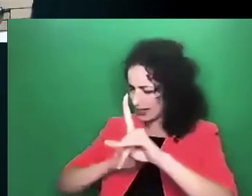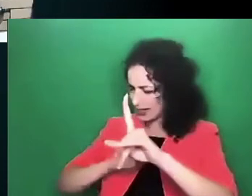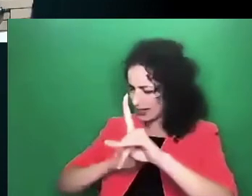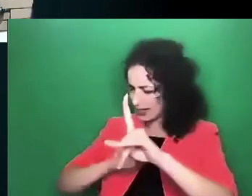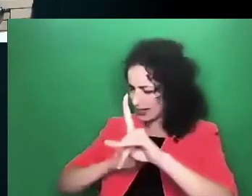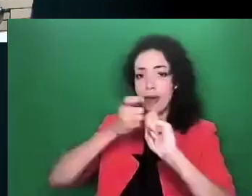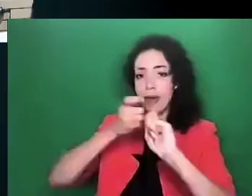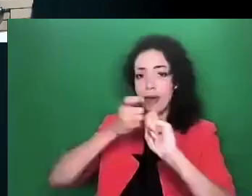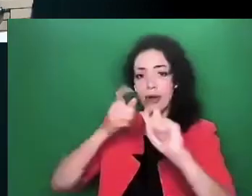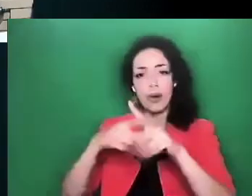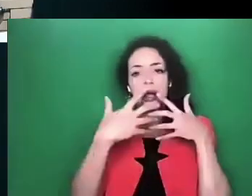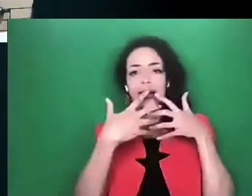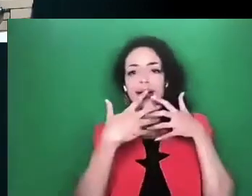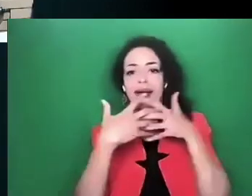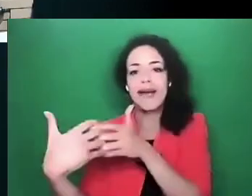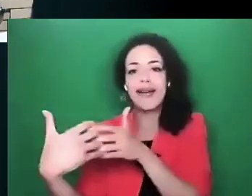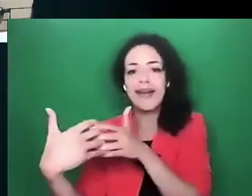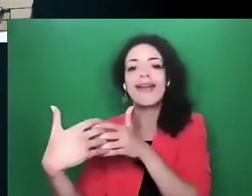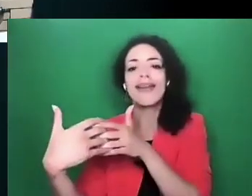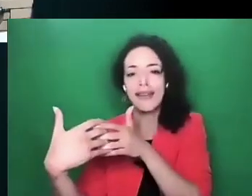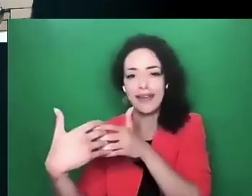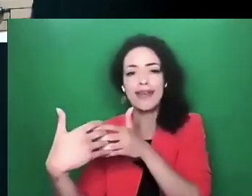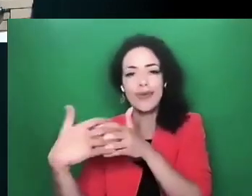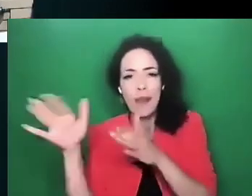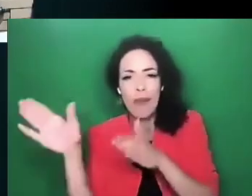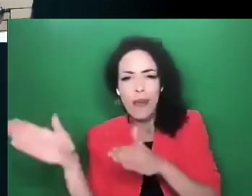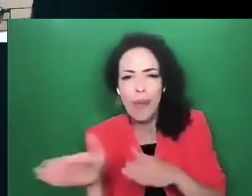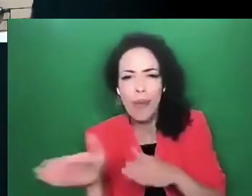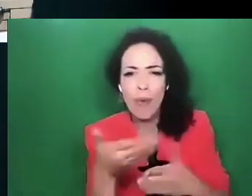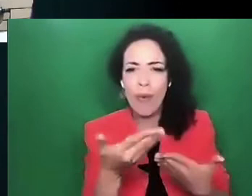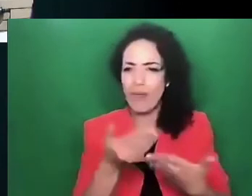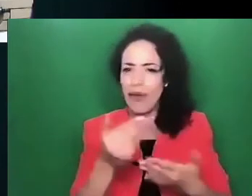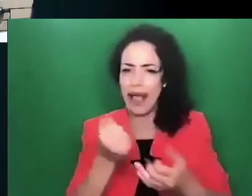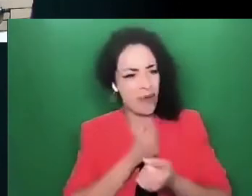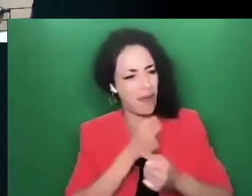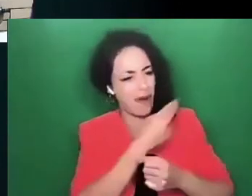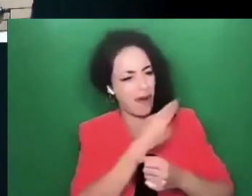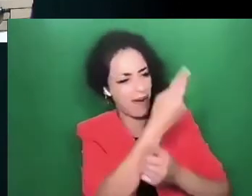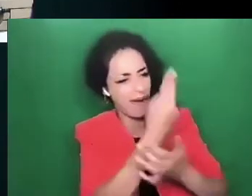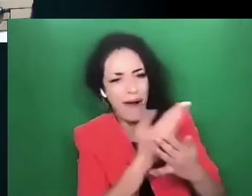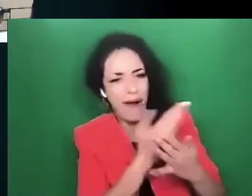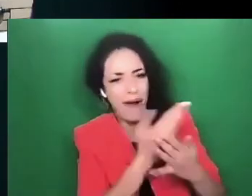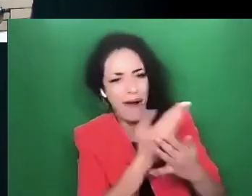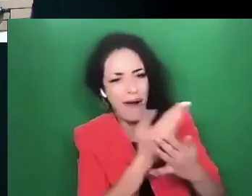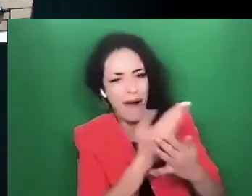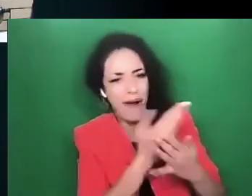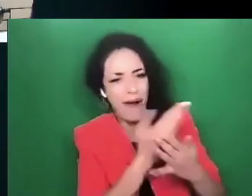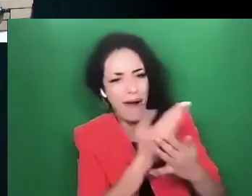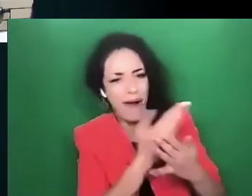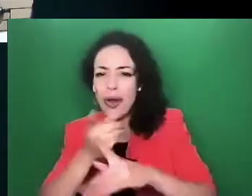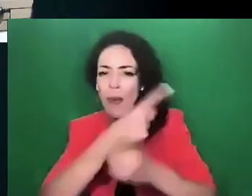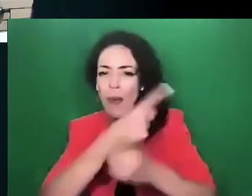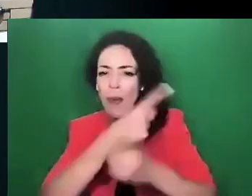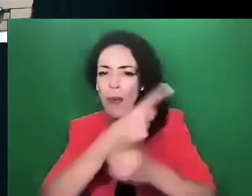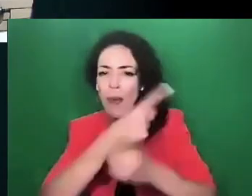all of our works that we have been listening, I think all of us have that in common, I suppose. Yes, that's interesting. I think